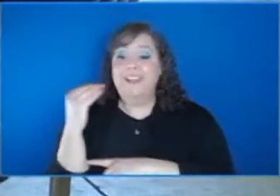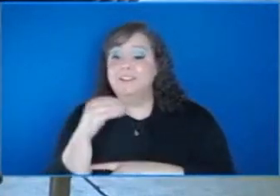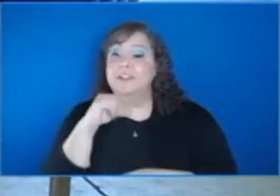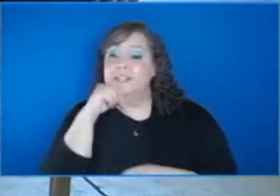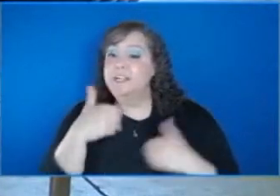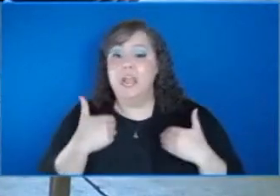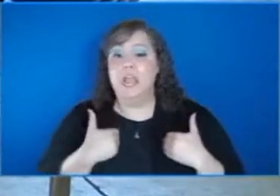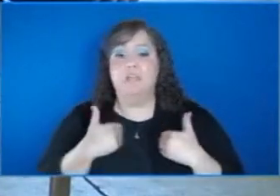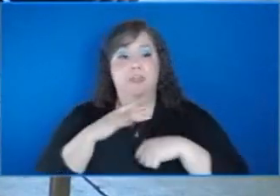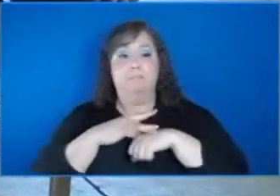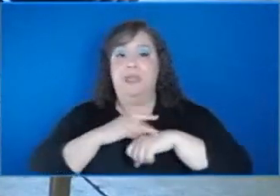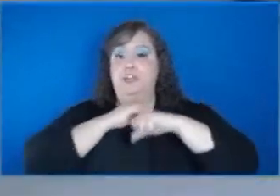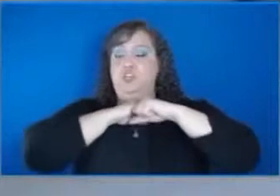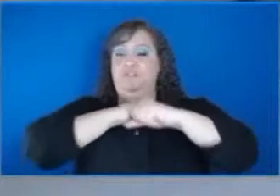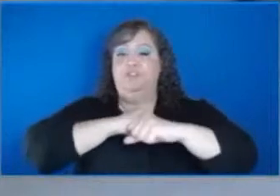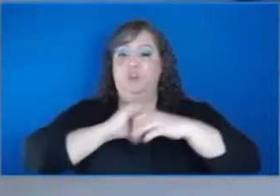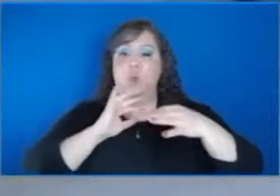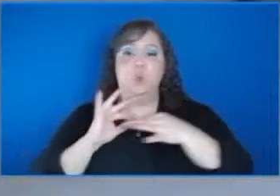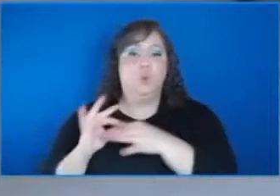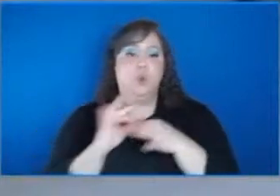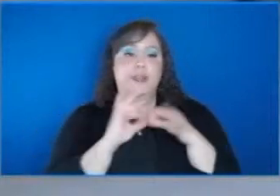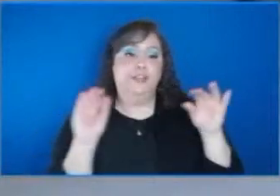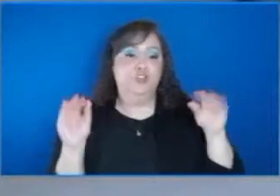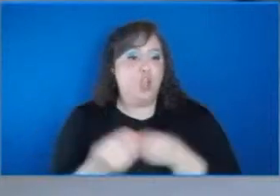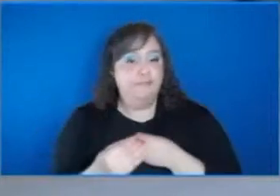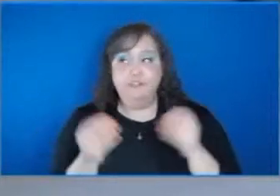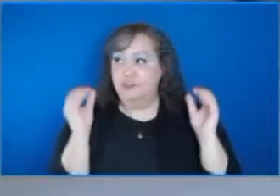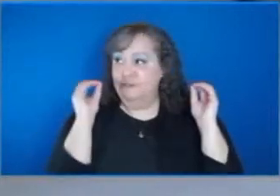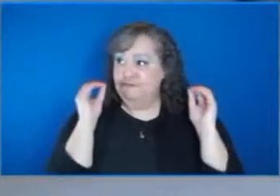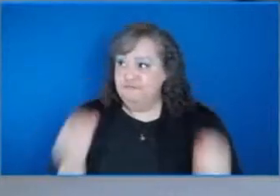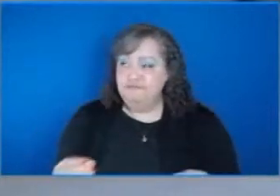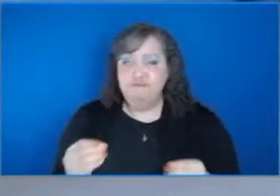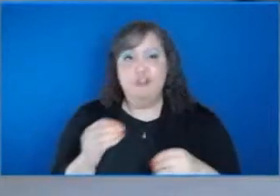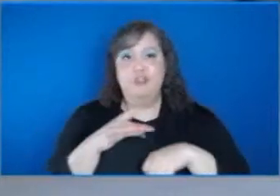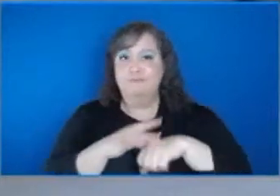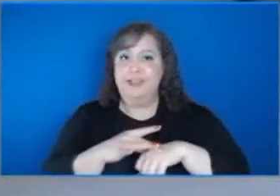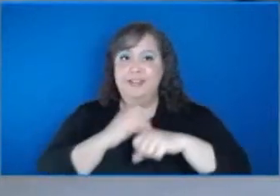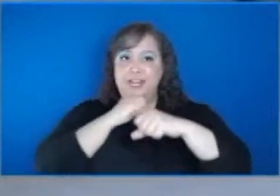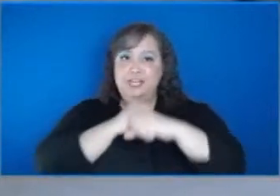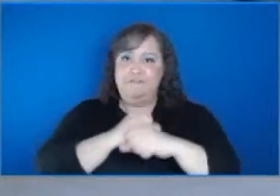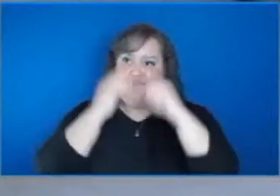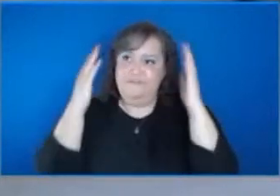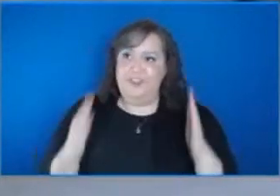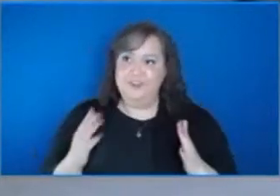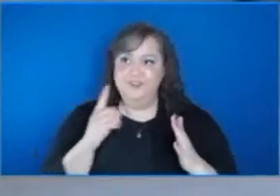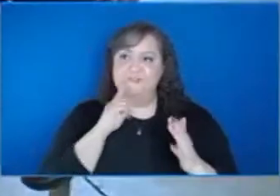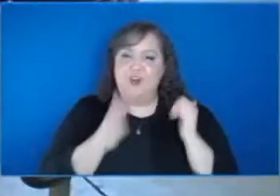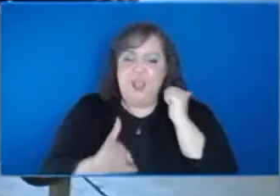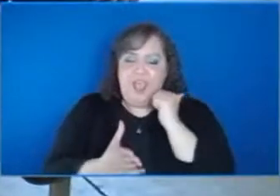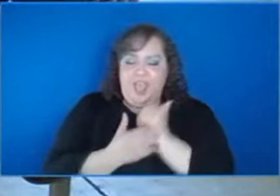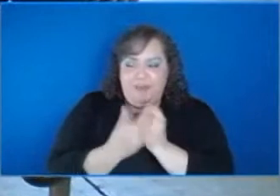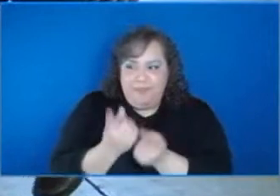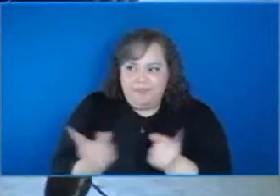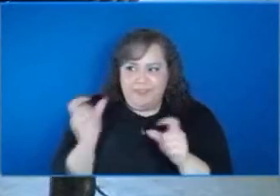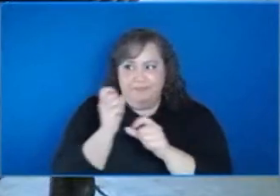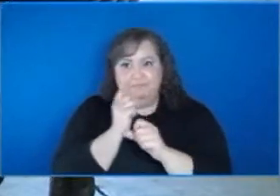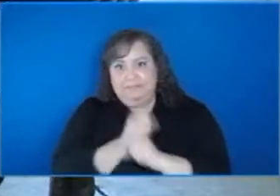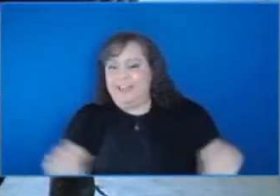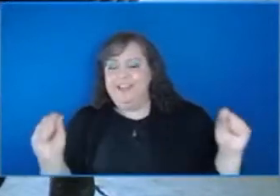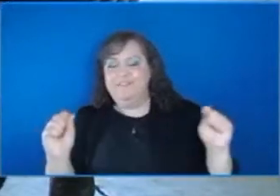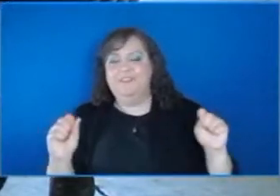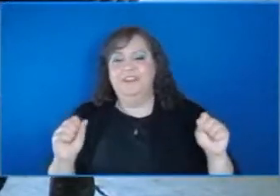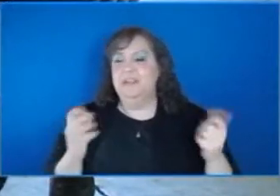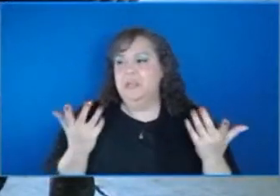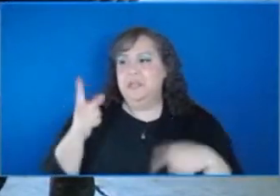Planetary Defense Coordination Office. They didn't have a planetary defender to help them save the day. So Right, they didn't that's have what we're here Lisa to for. build a spacecraft to go out there